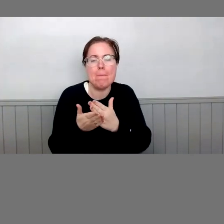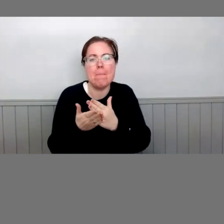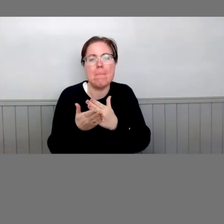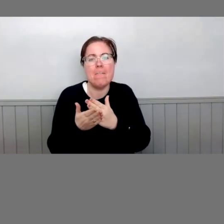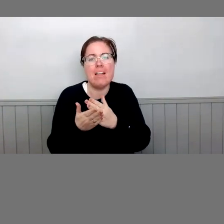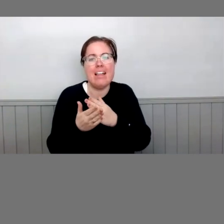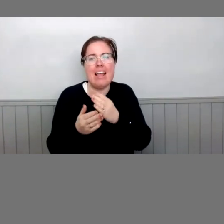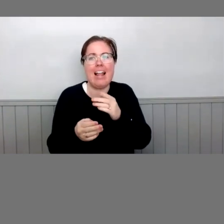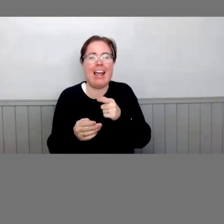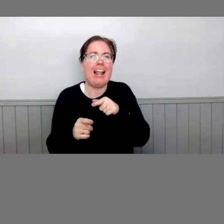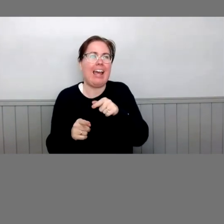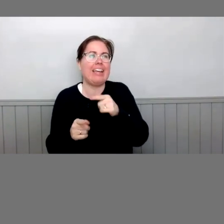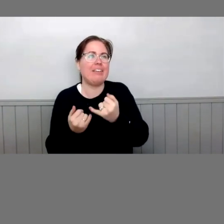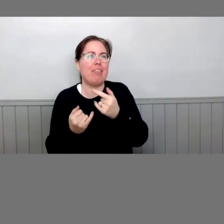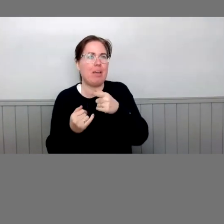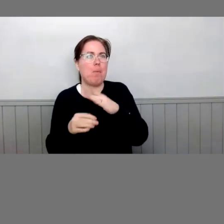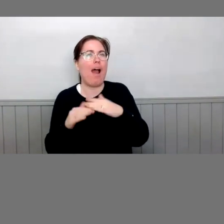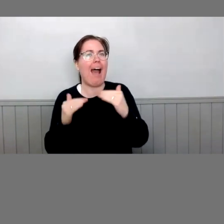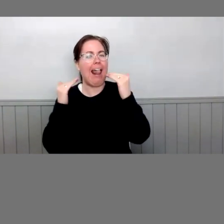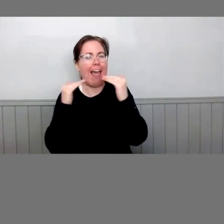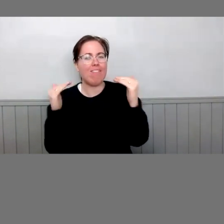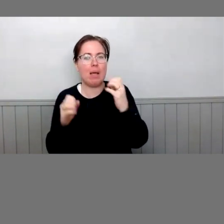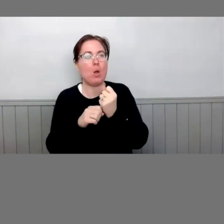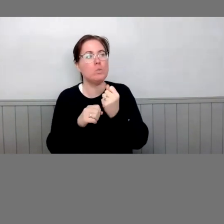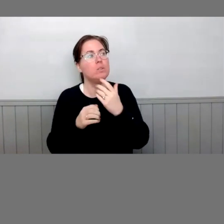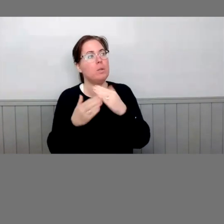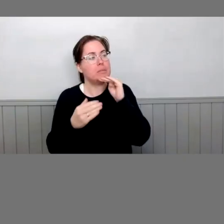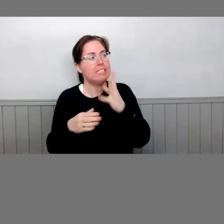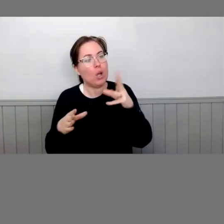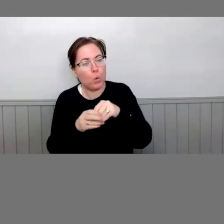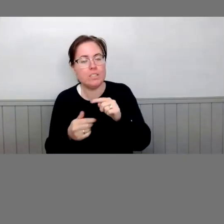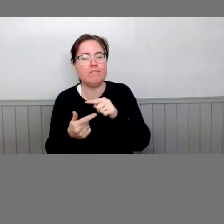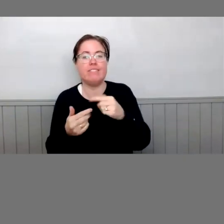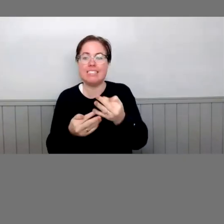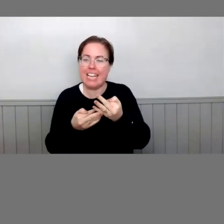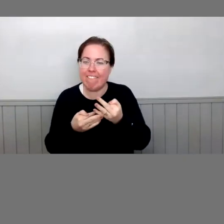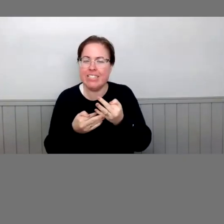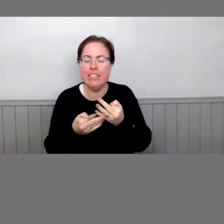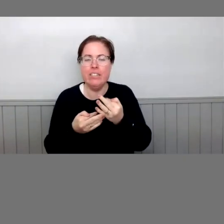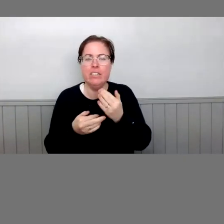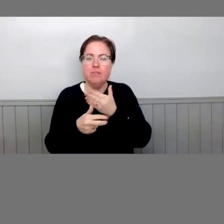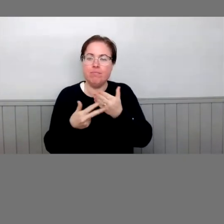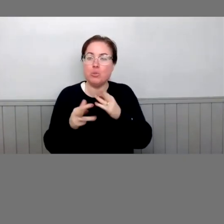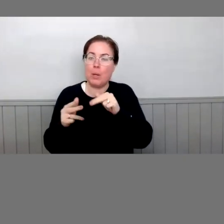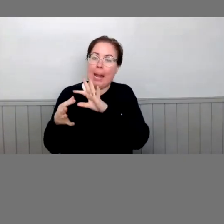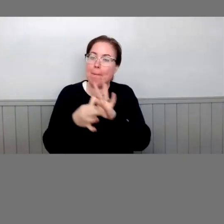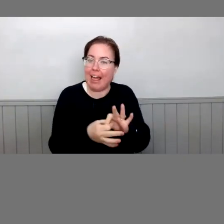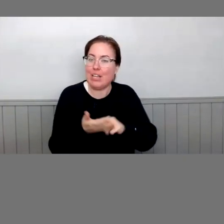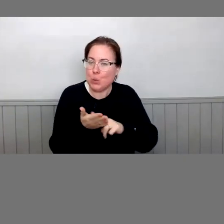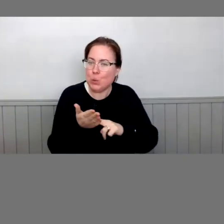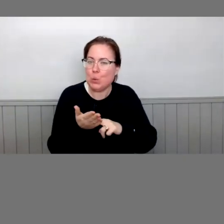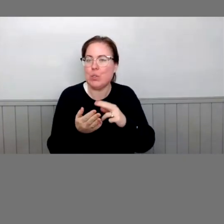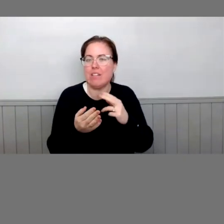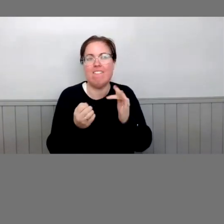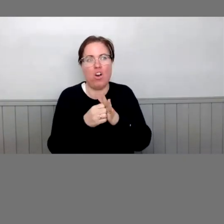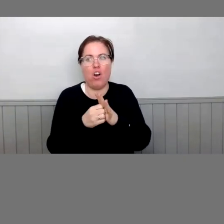of a higher level focus of like inclusivity, safety pieces that could be applied to that